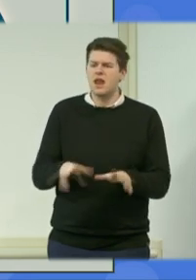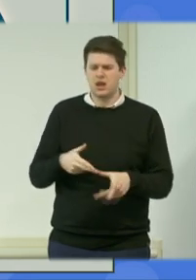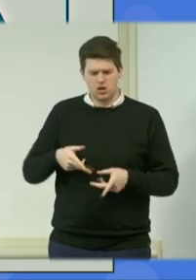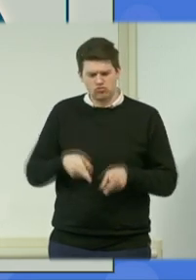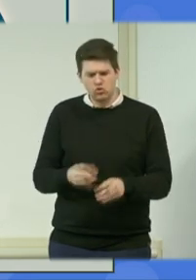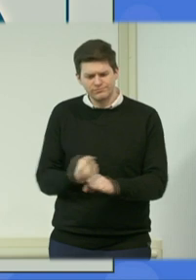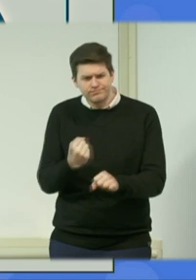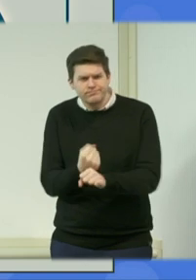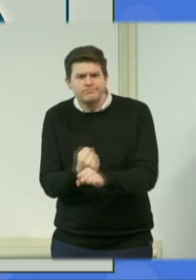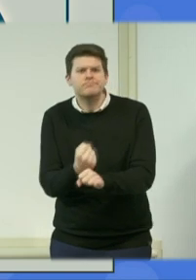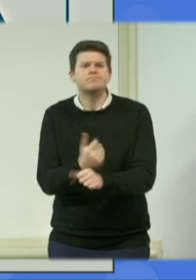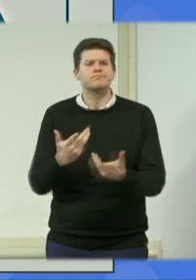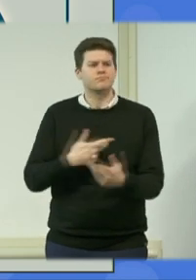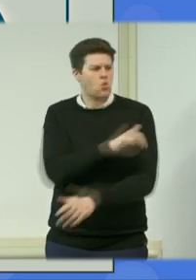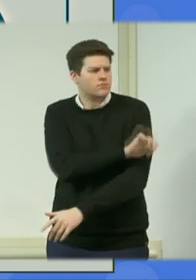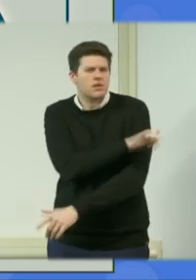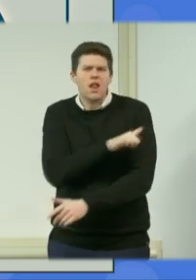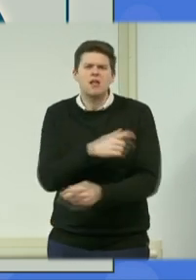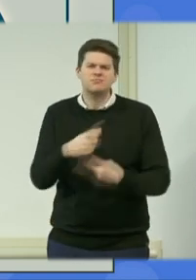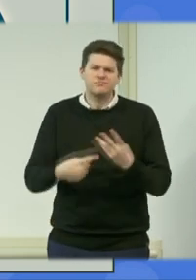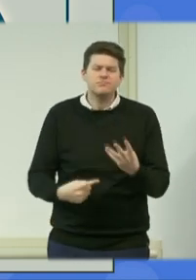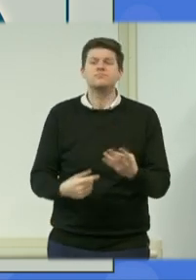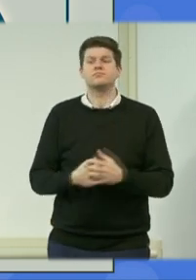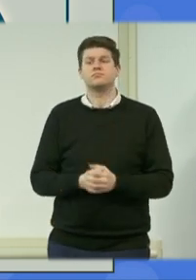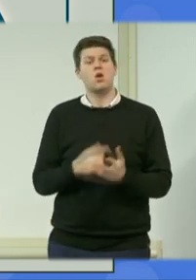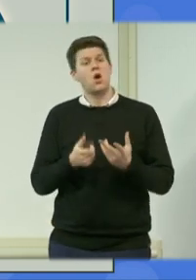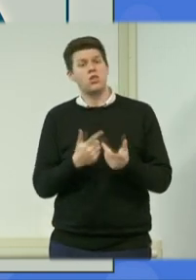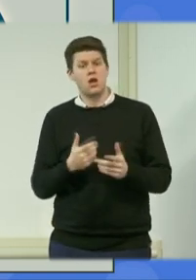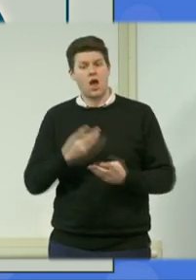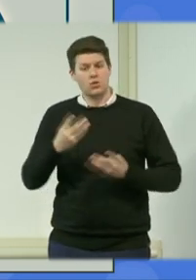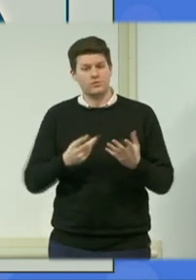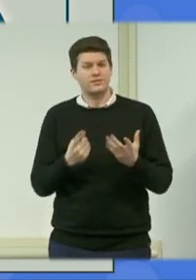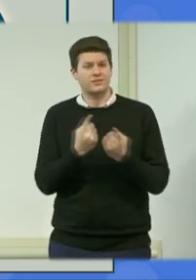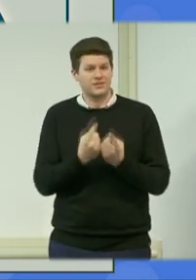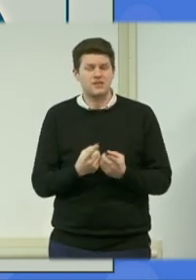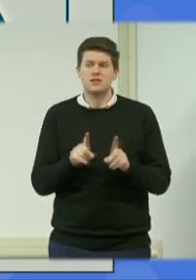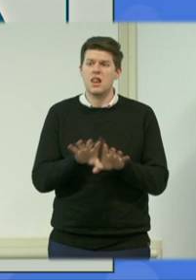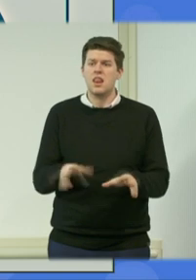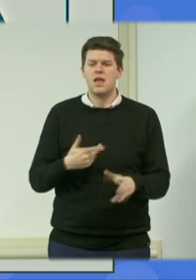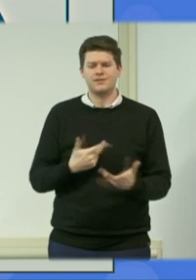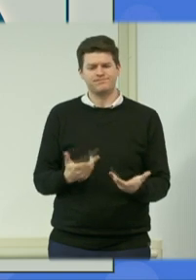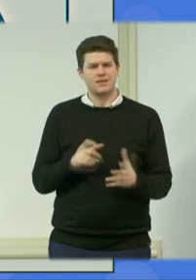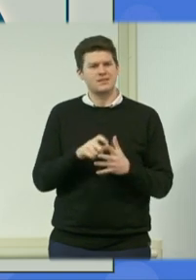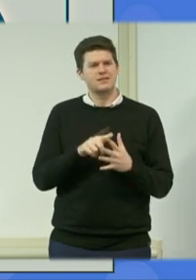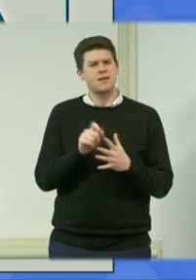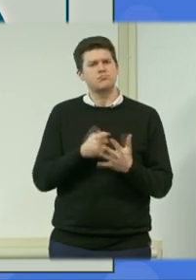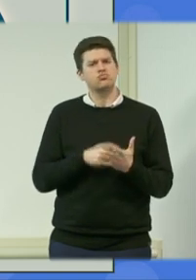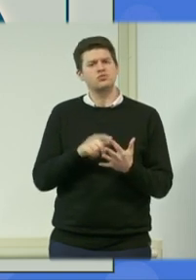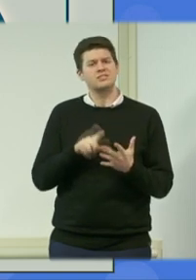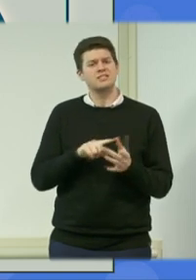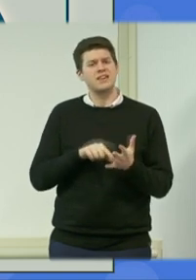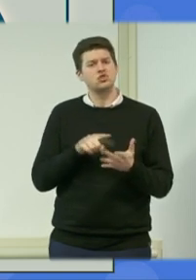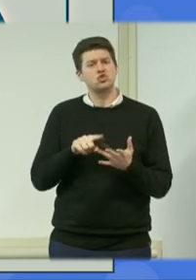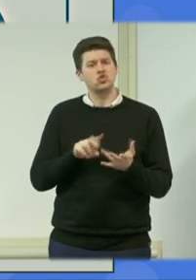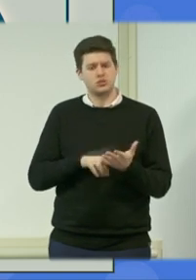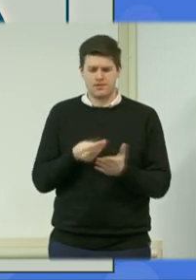includes quite a lot of techie accounting stuff, which isn't actually cash at all, so things like depreciation, that it needs to be in the budget and accounted